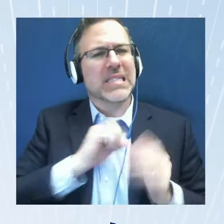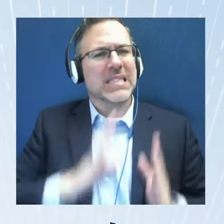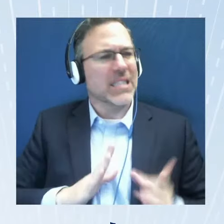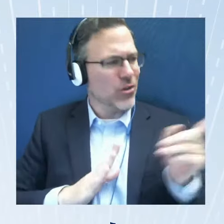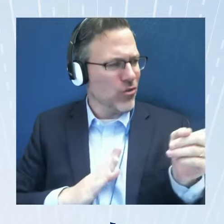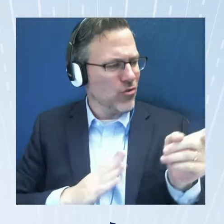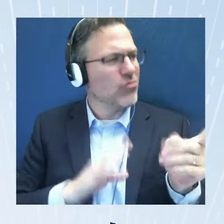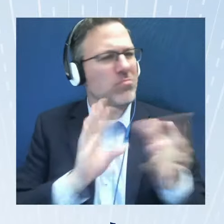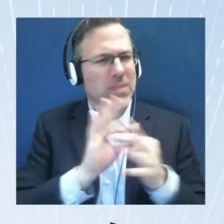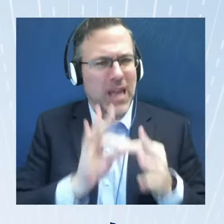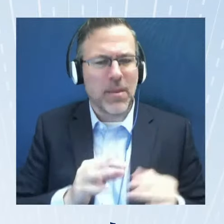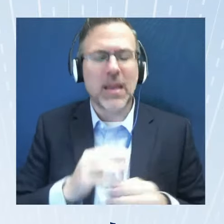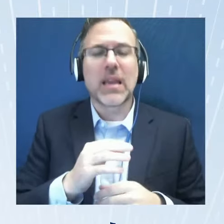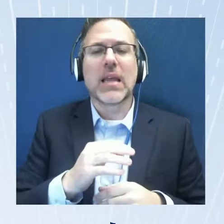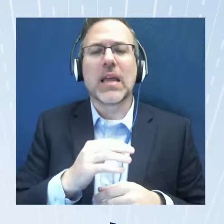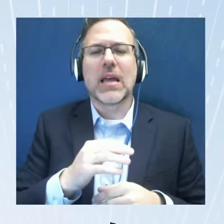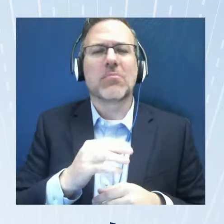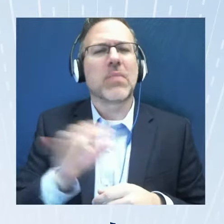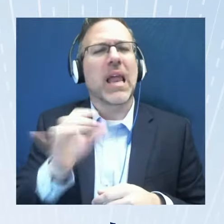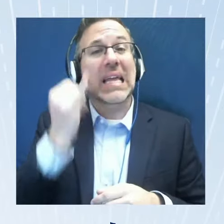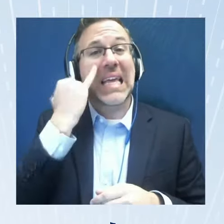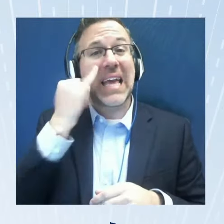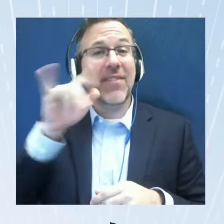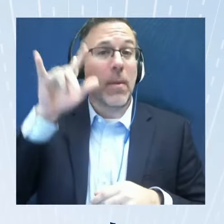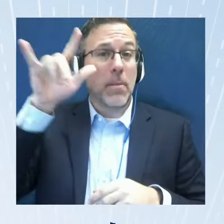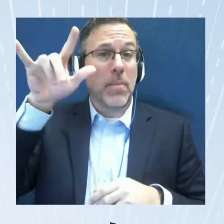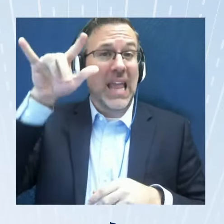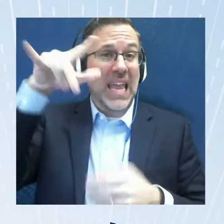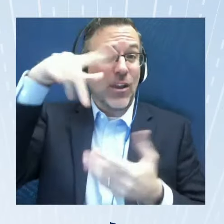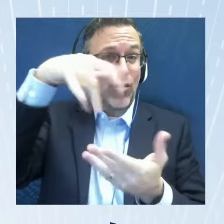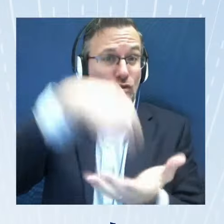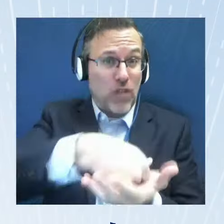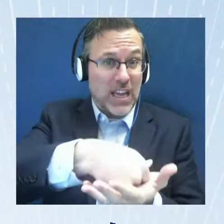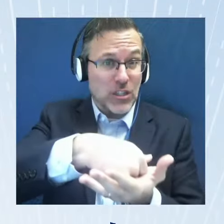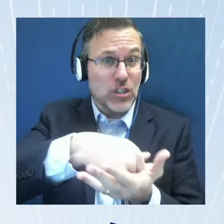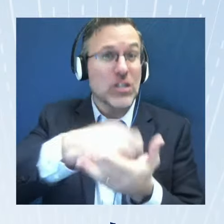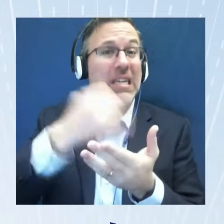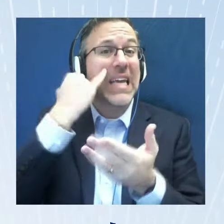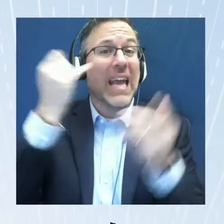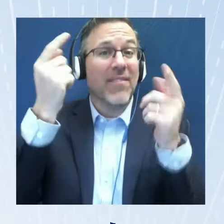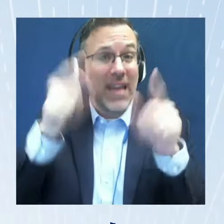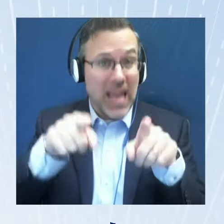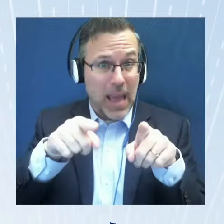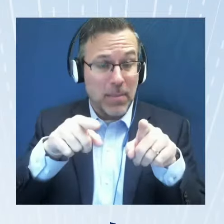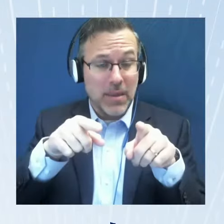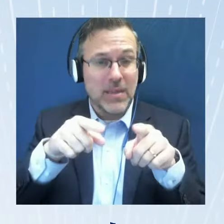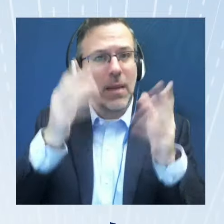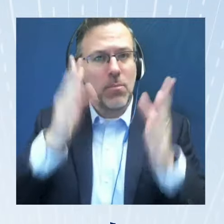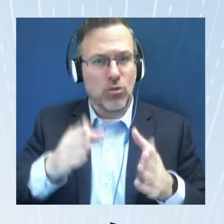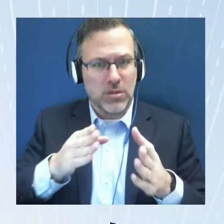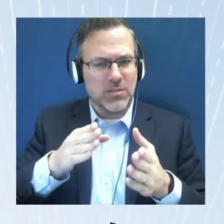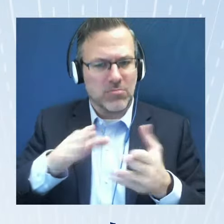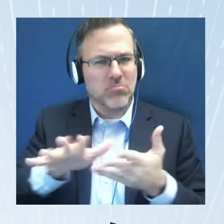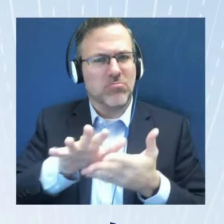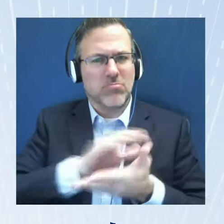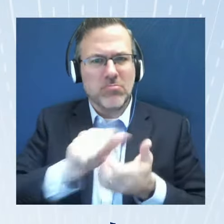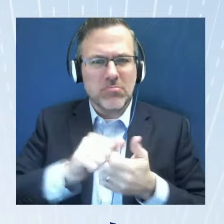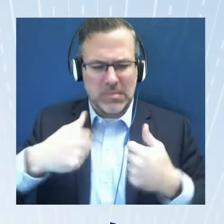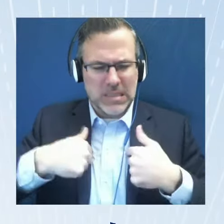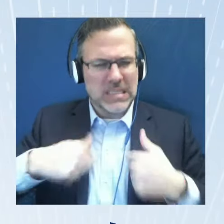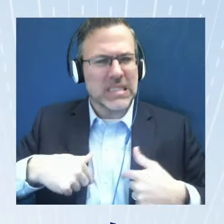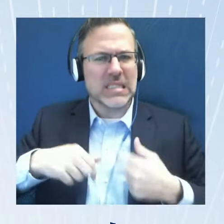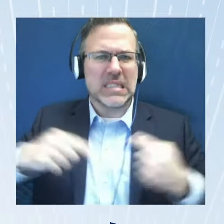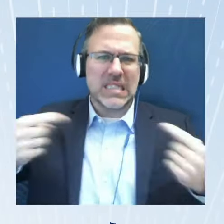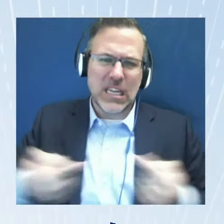Like, I think about like a plane crash. If you have a plane crash and someone gets injured, there's a whole team that goes out